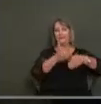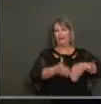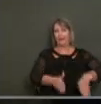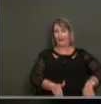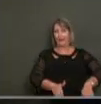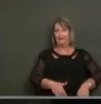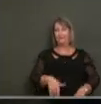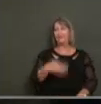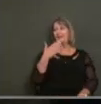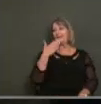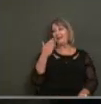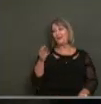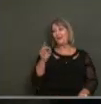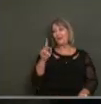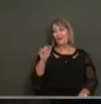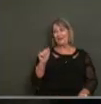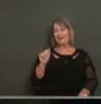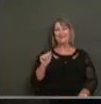Thank you, Maria.